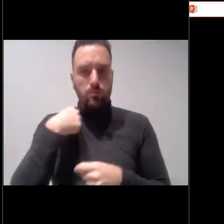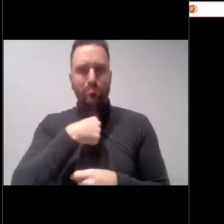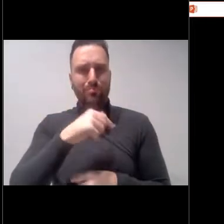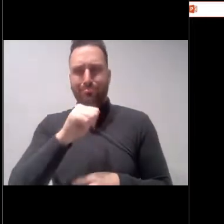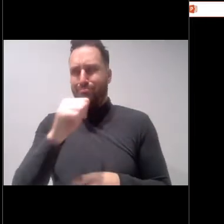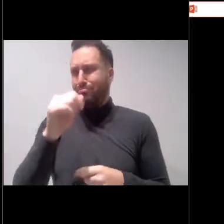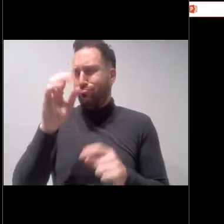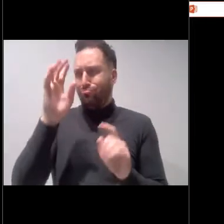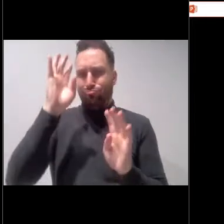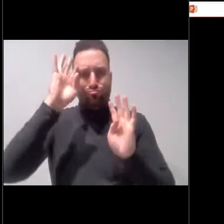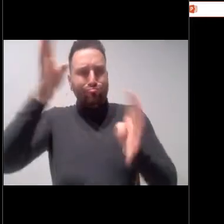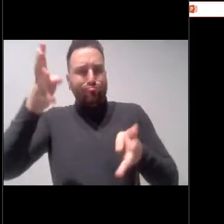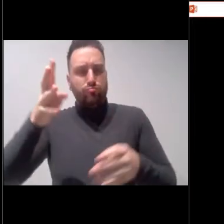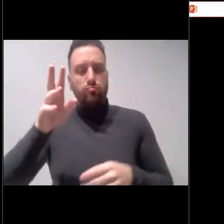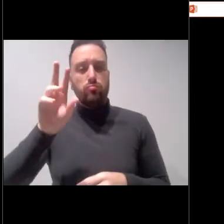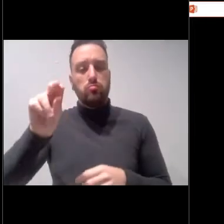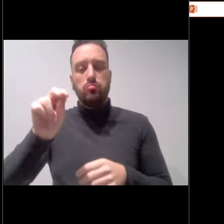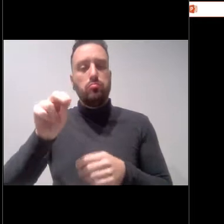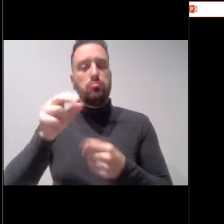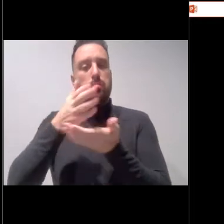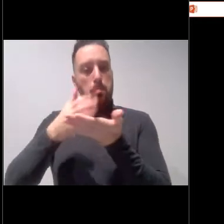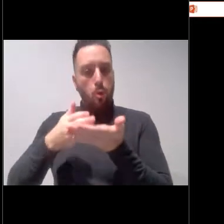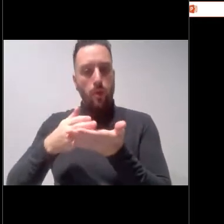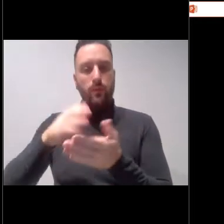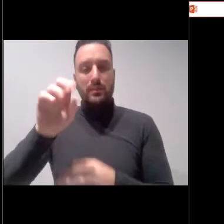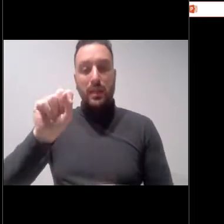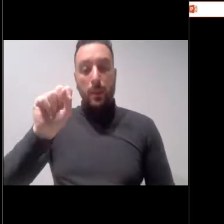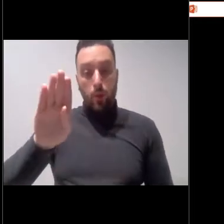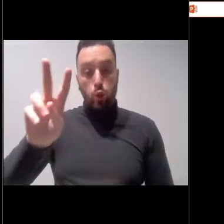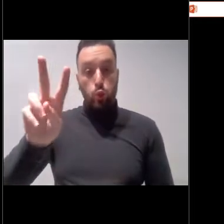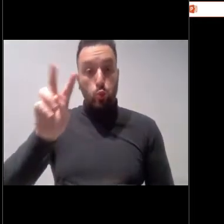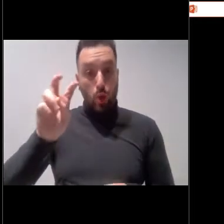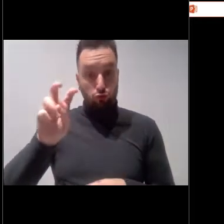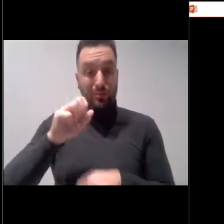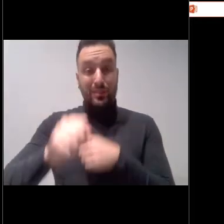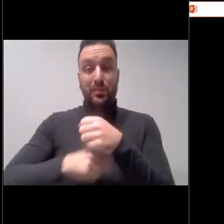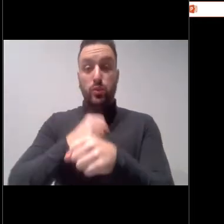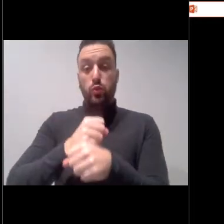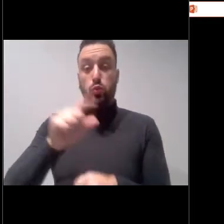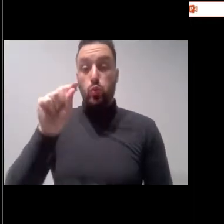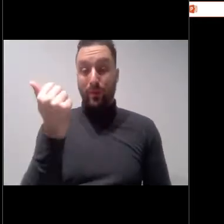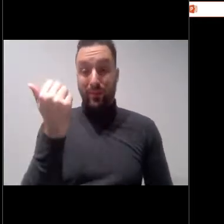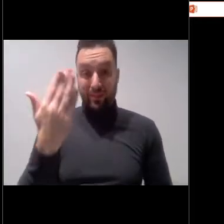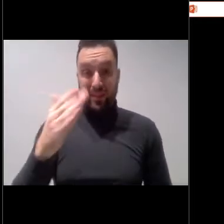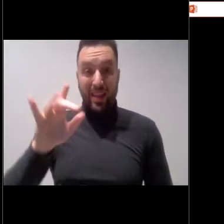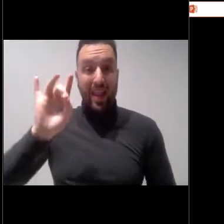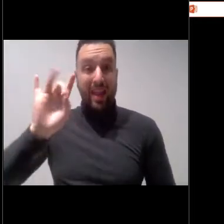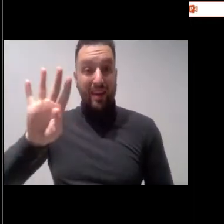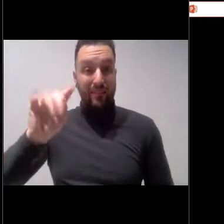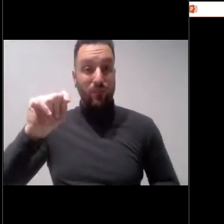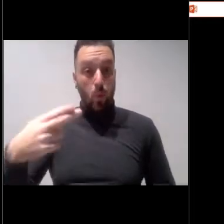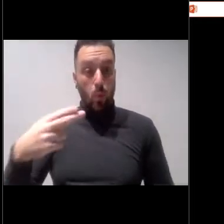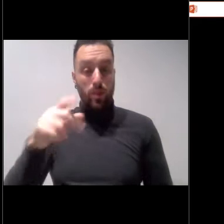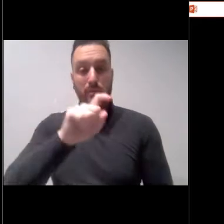is part of Senate Bill 200 from 2015 at the 84th Texas